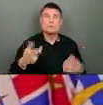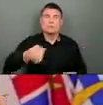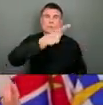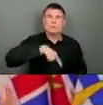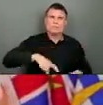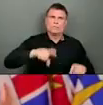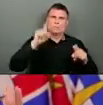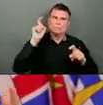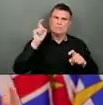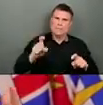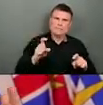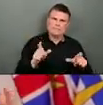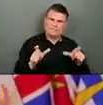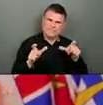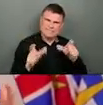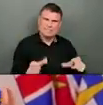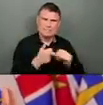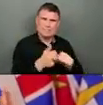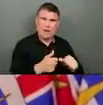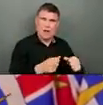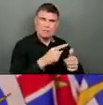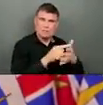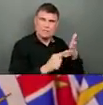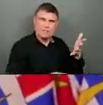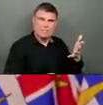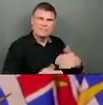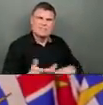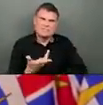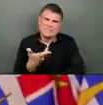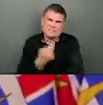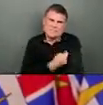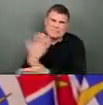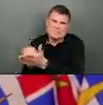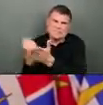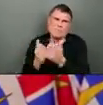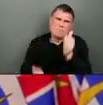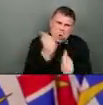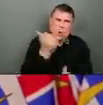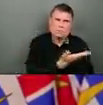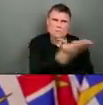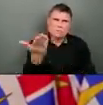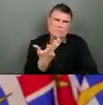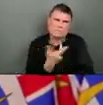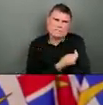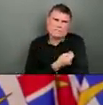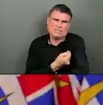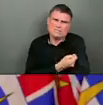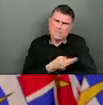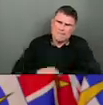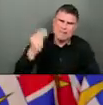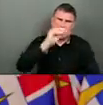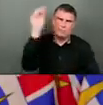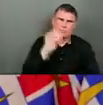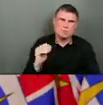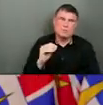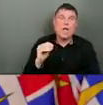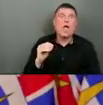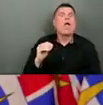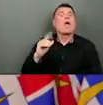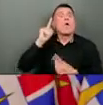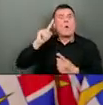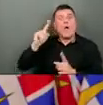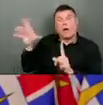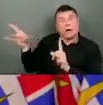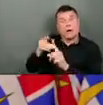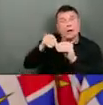get immunization as high as it can be, and our case rates as low as possible. And that is what is going to get us through